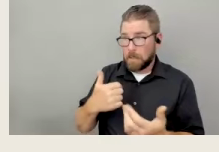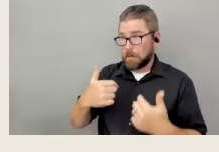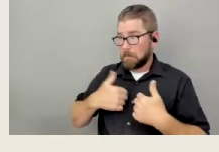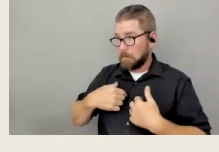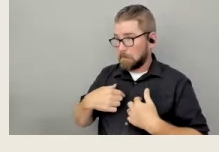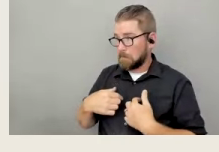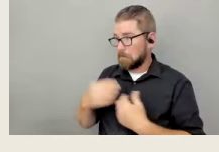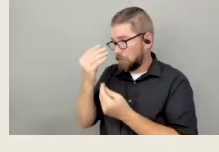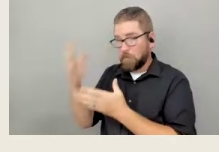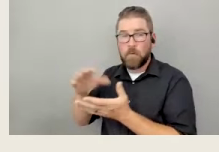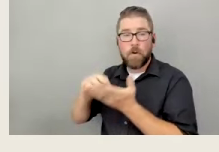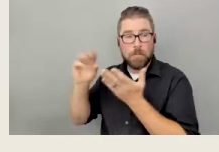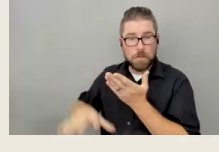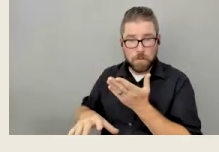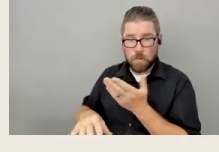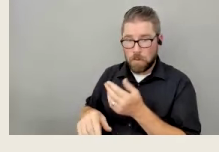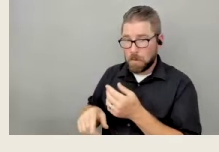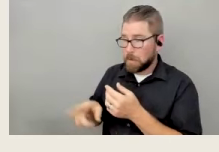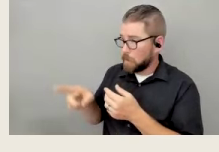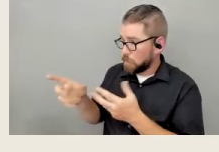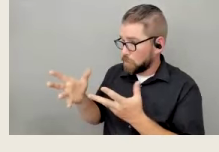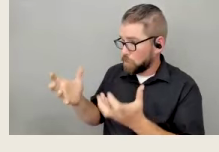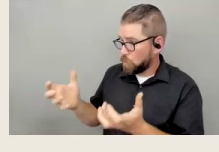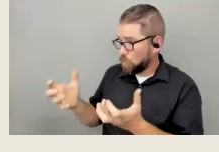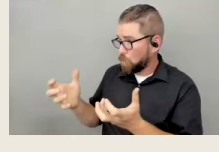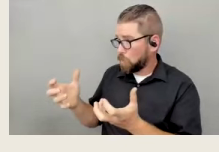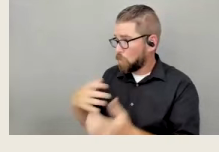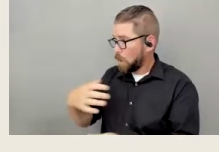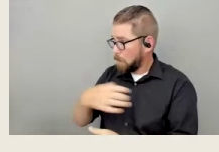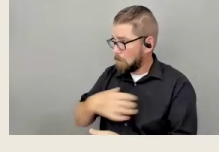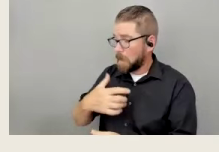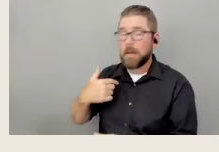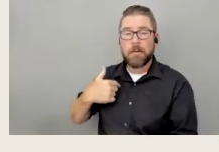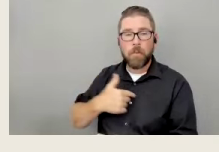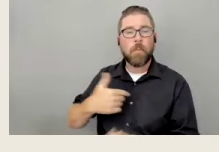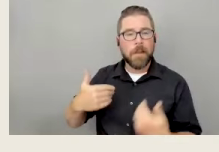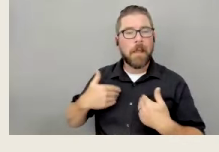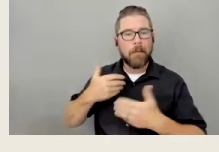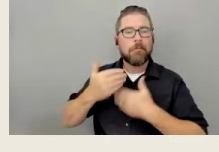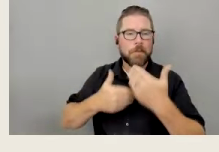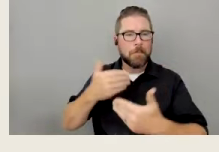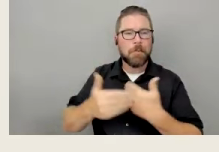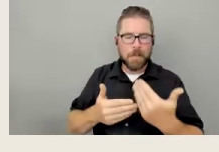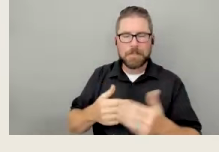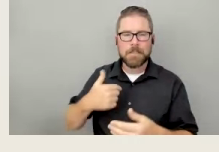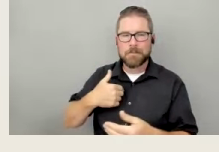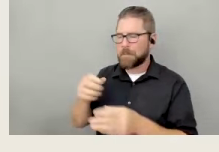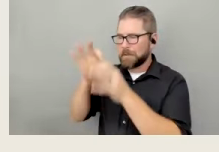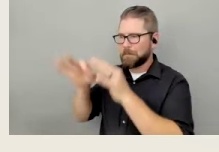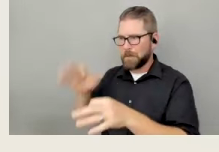with, then, we'll do, we have our process and we'll let them know. So just contact me. And